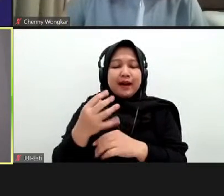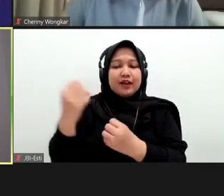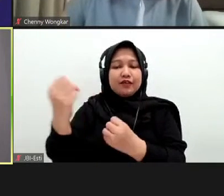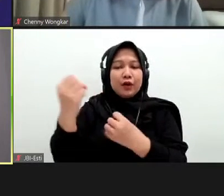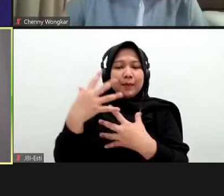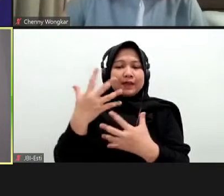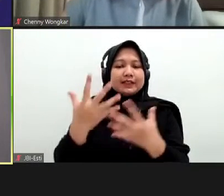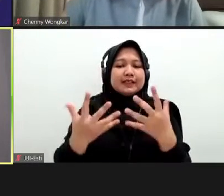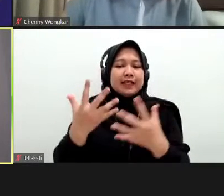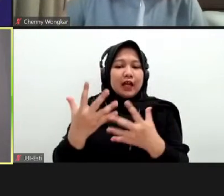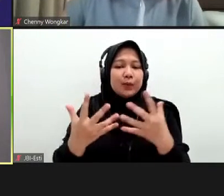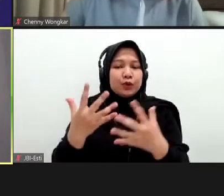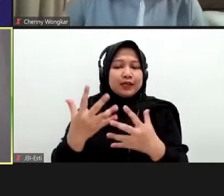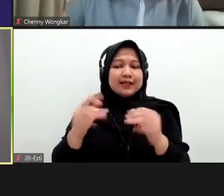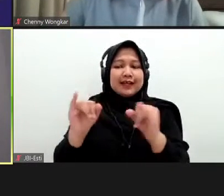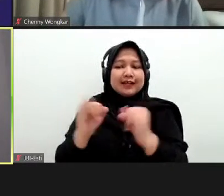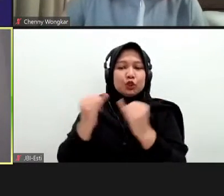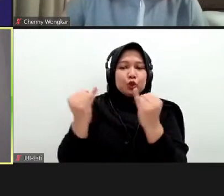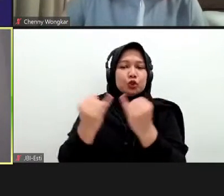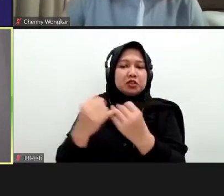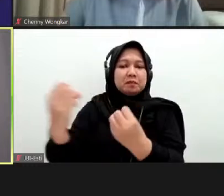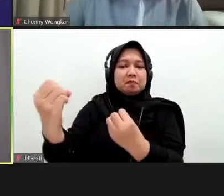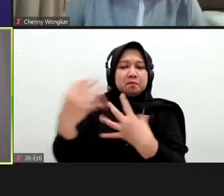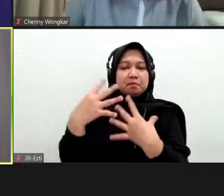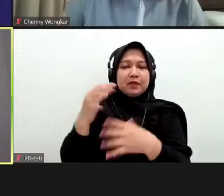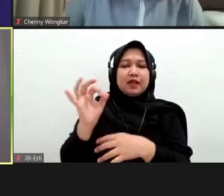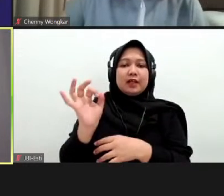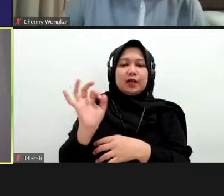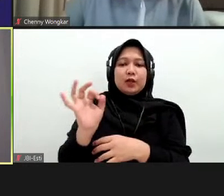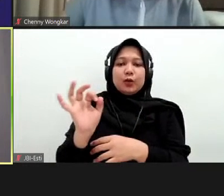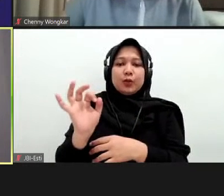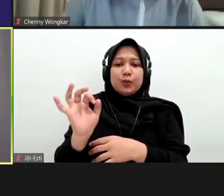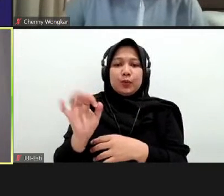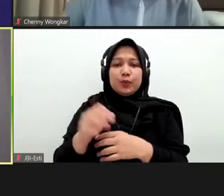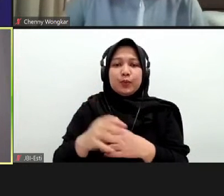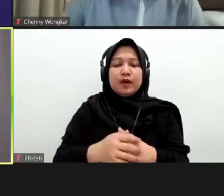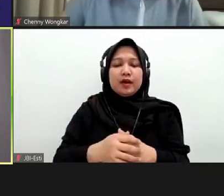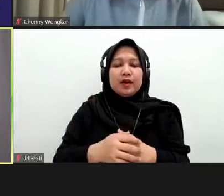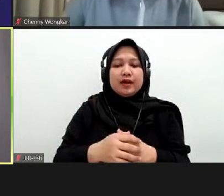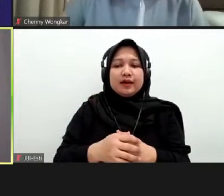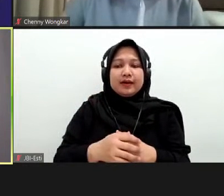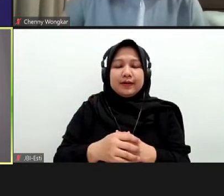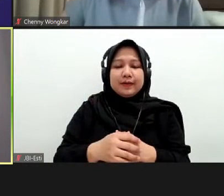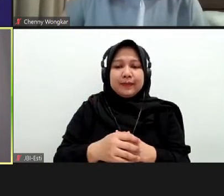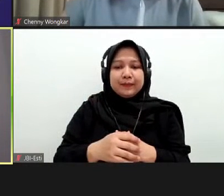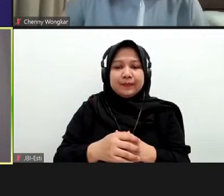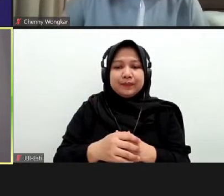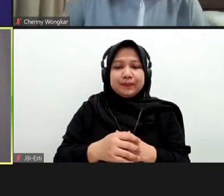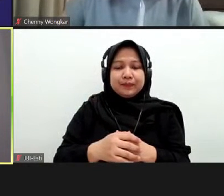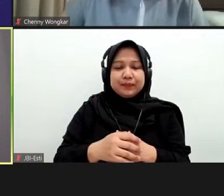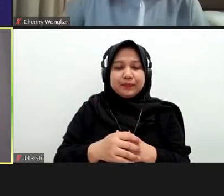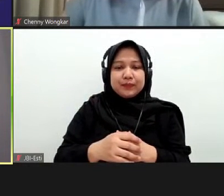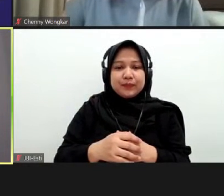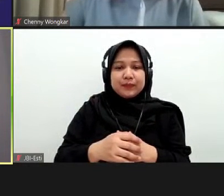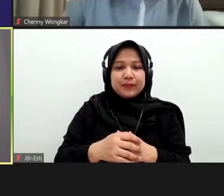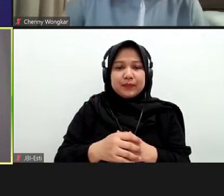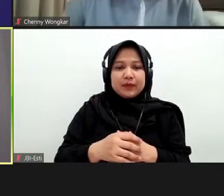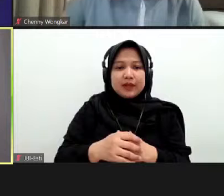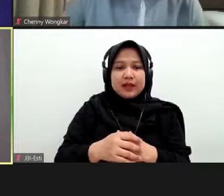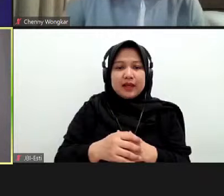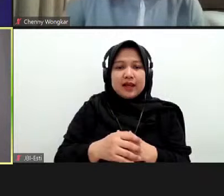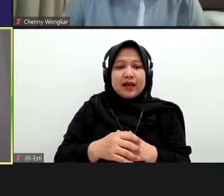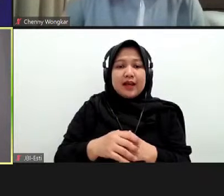they do this bank de-risking. So that also leads to difficulties for civil society to